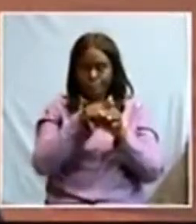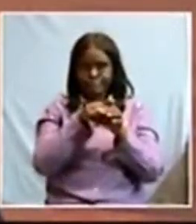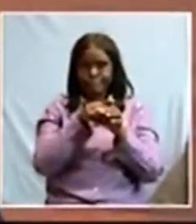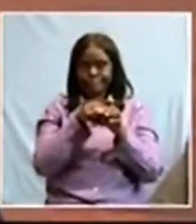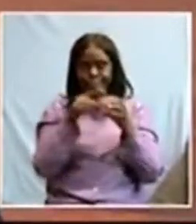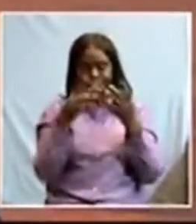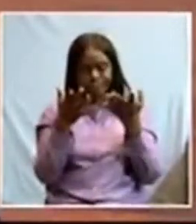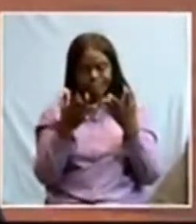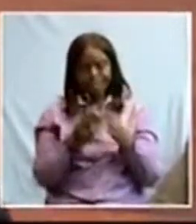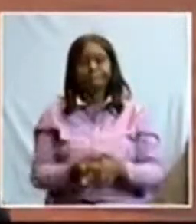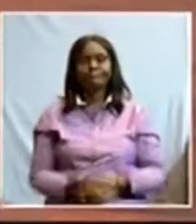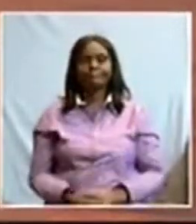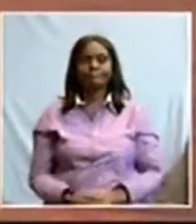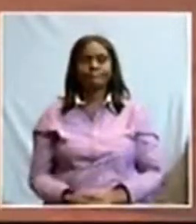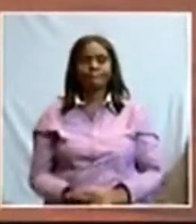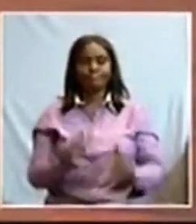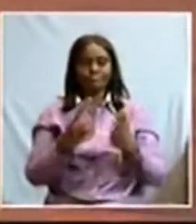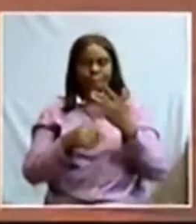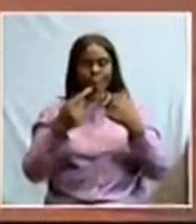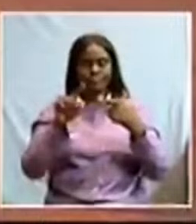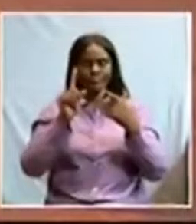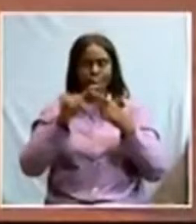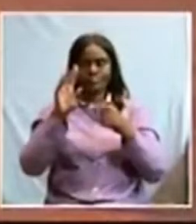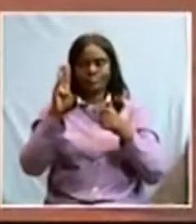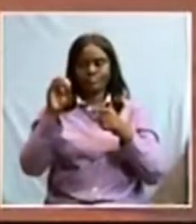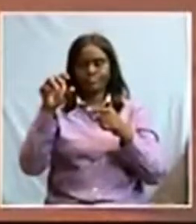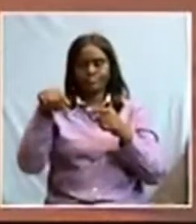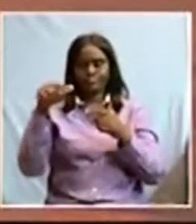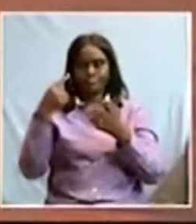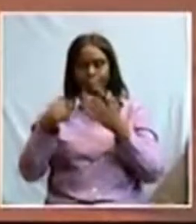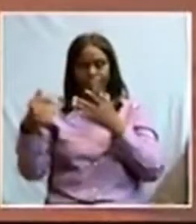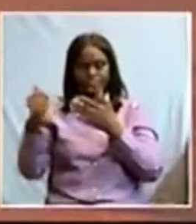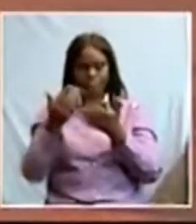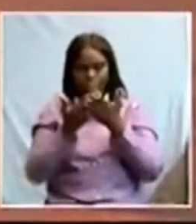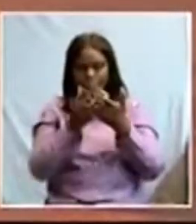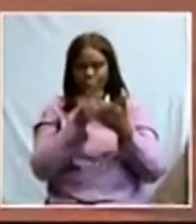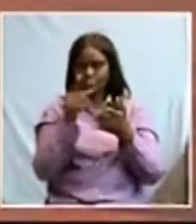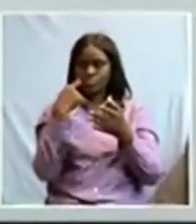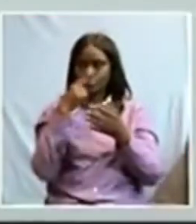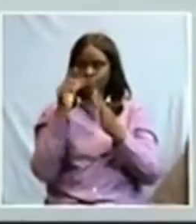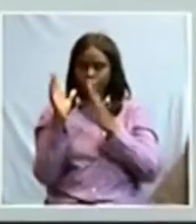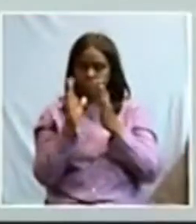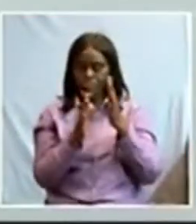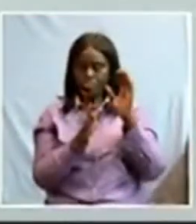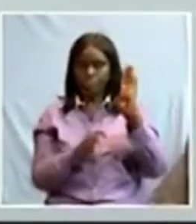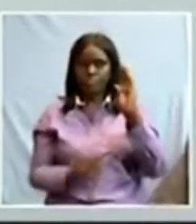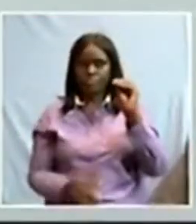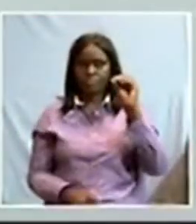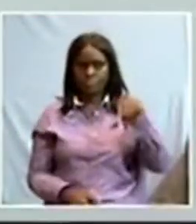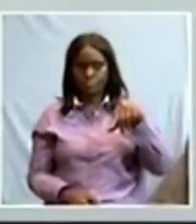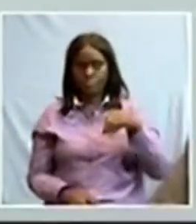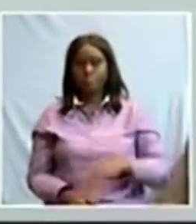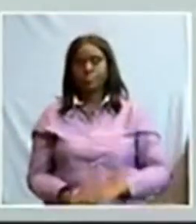then what happened to the BOQ that you submitted? Are you the one who prepared the BOQs?